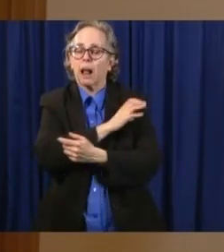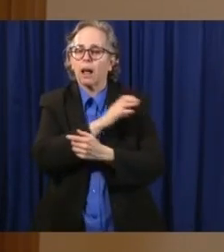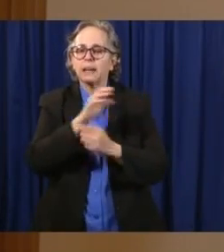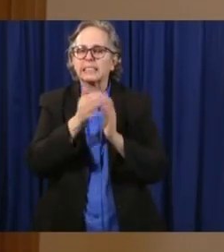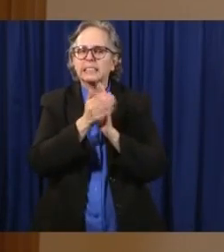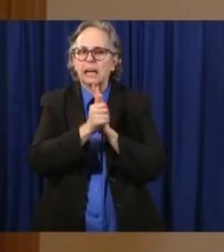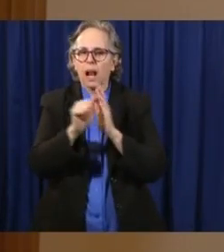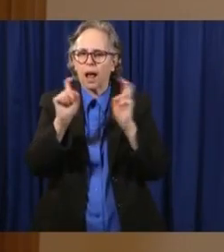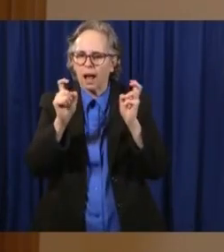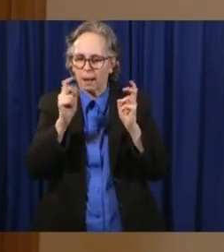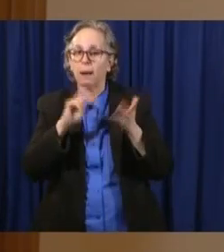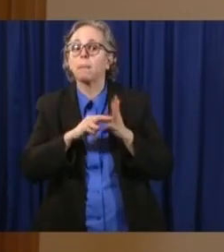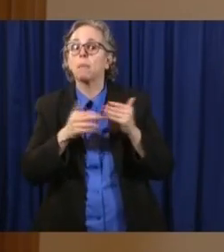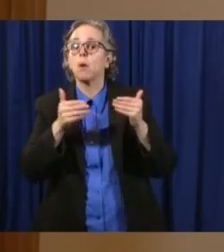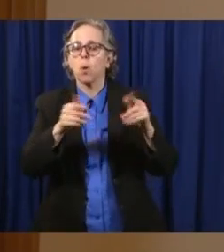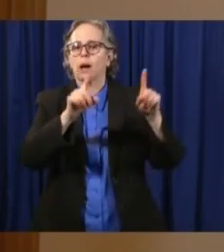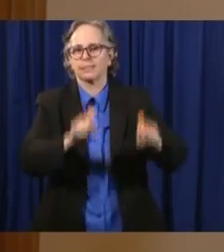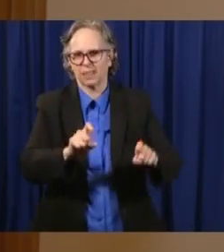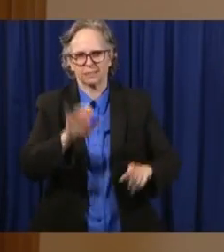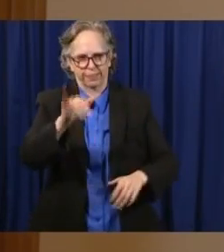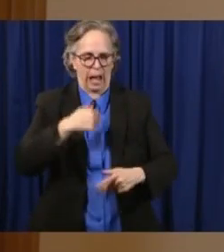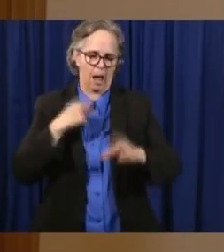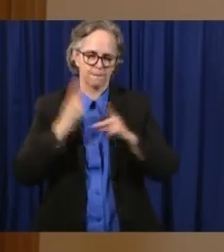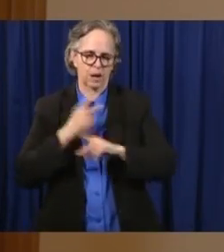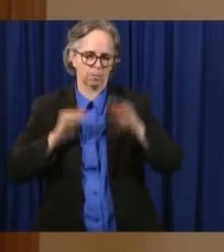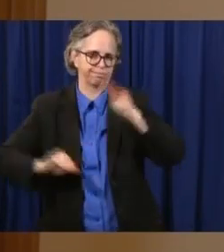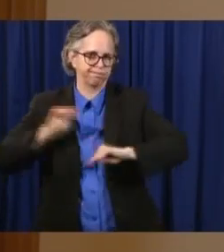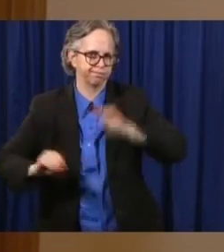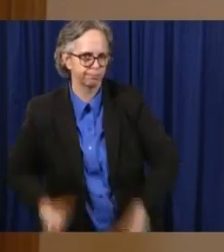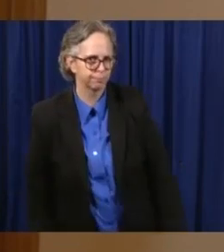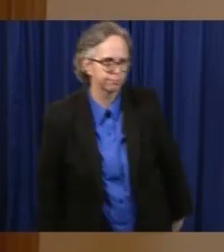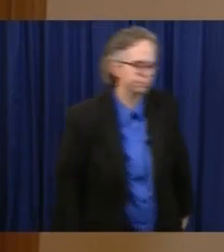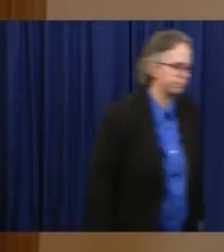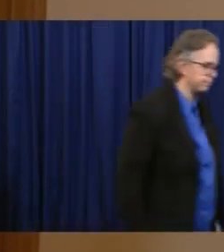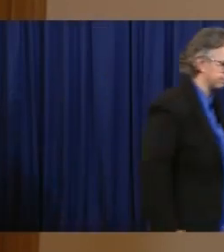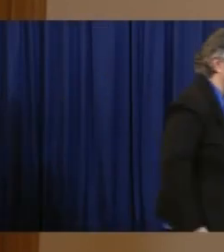from there. Thank you.